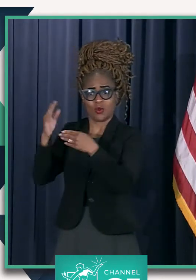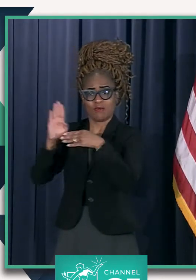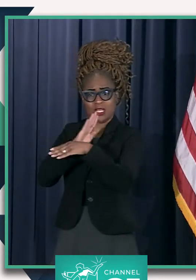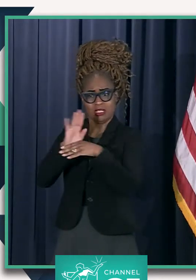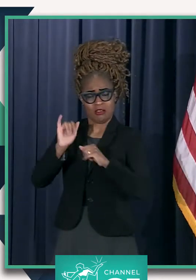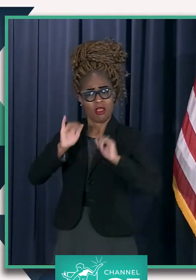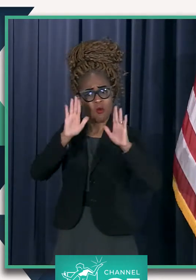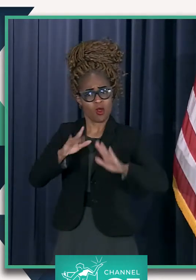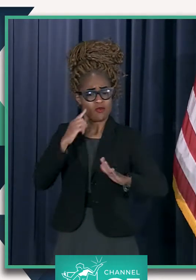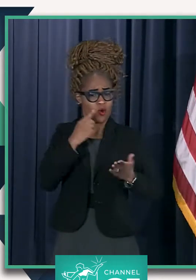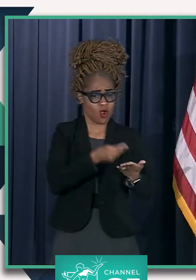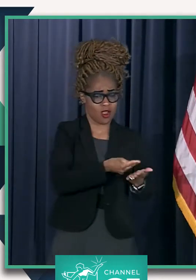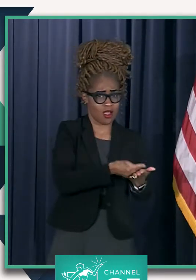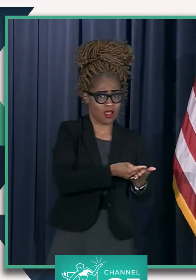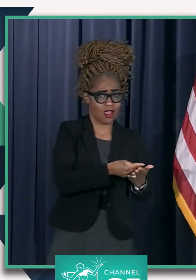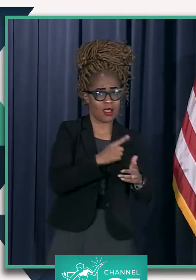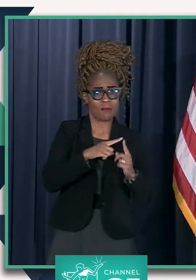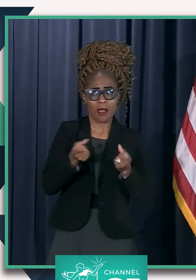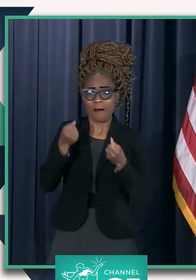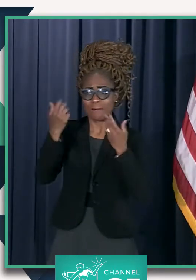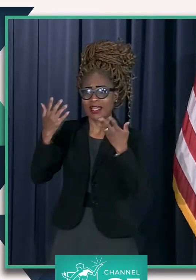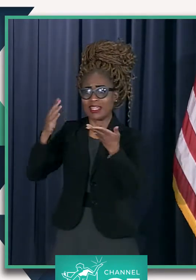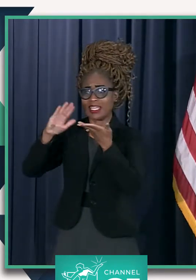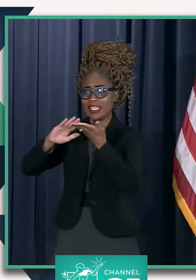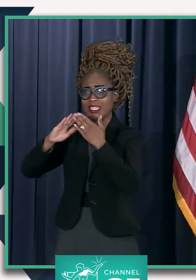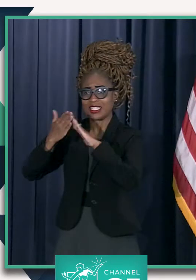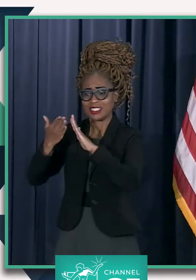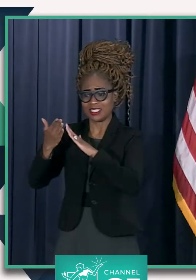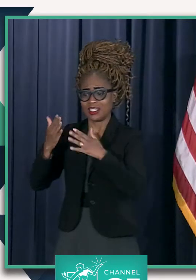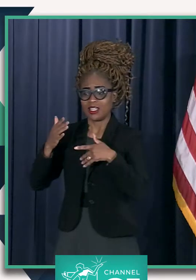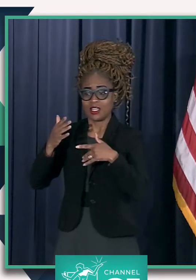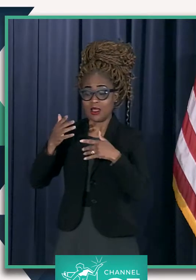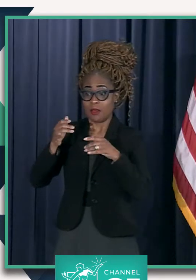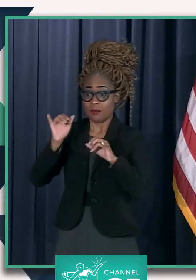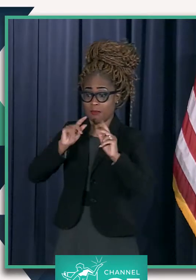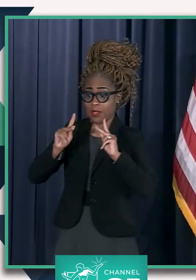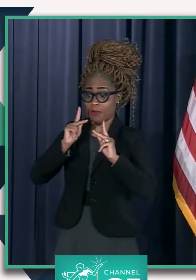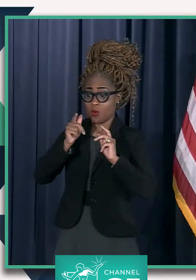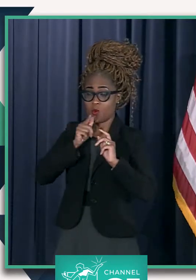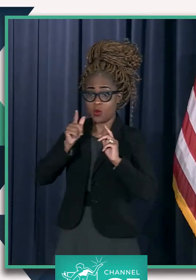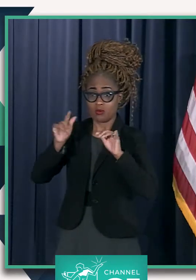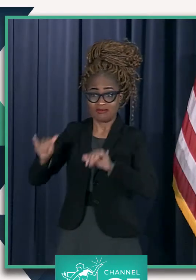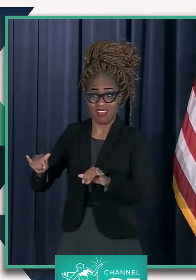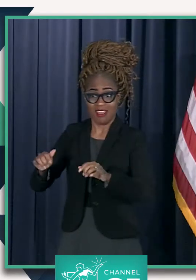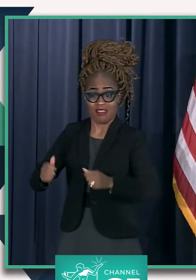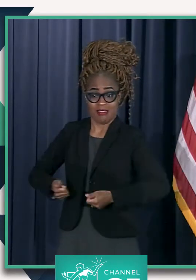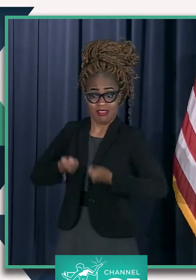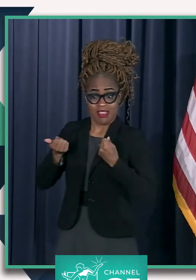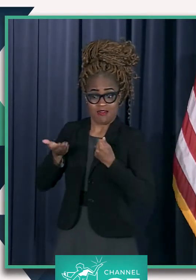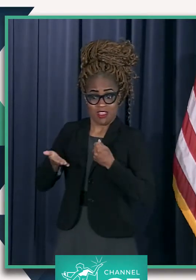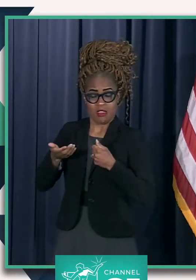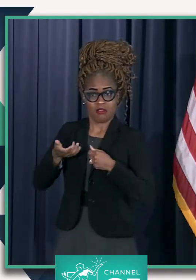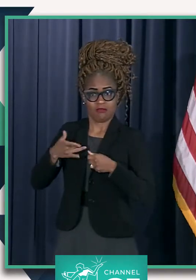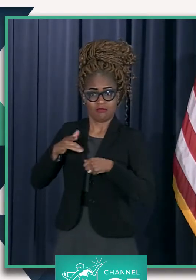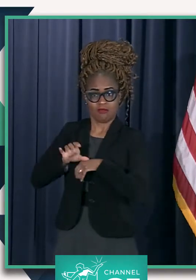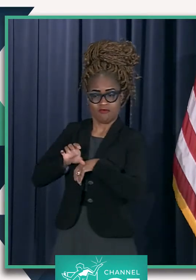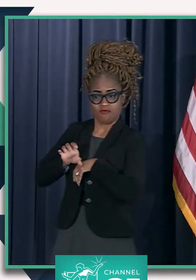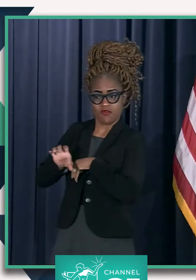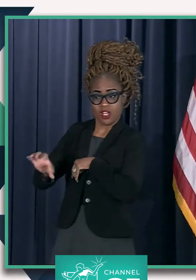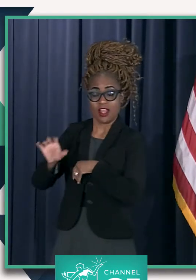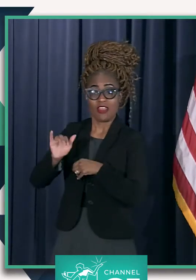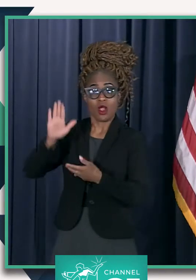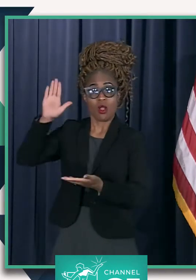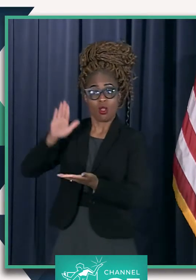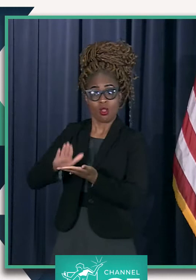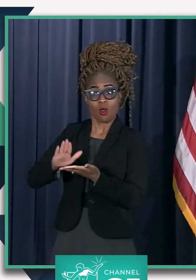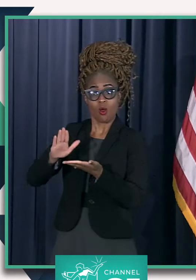country, the residents who have stayed get forced out. Either they literally have their low-income housing